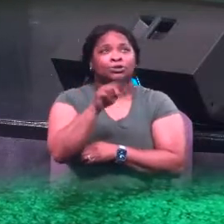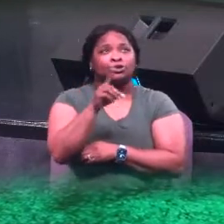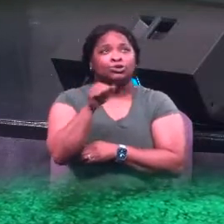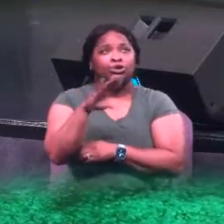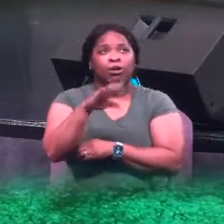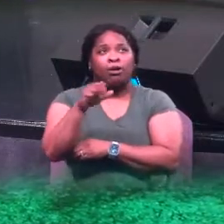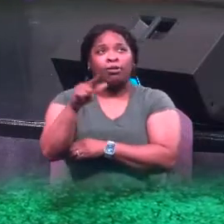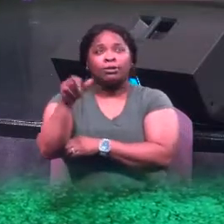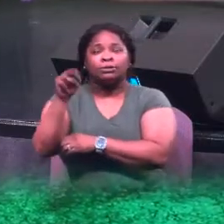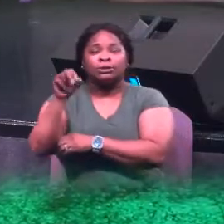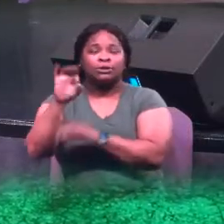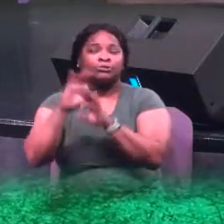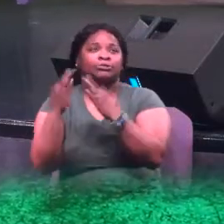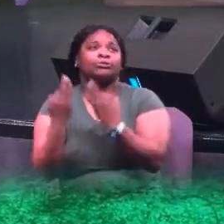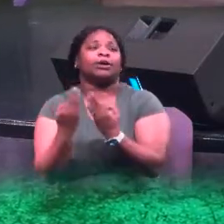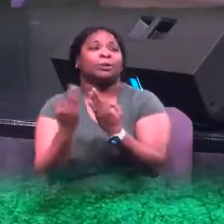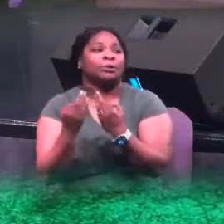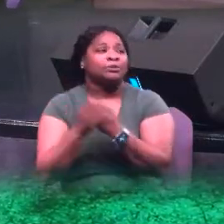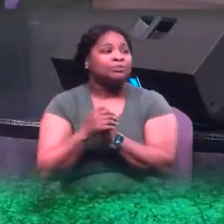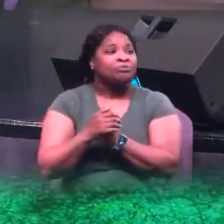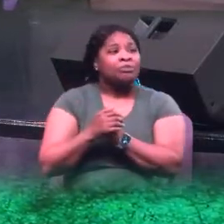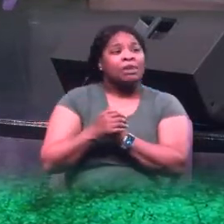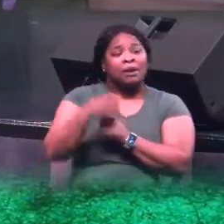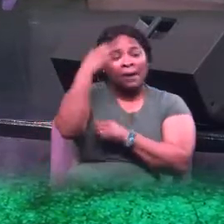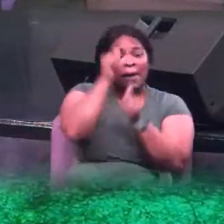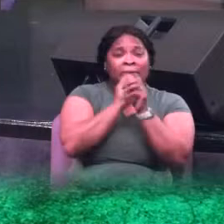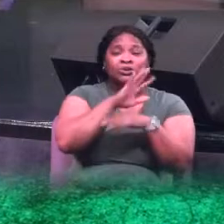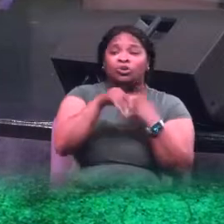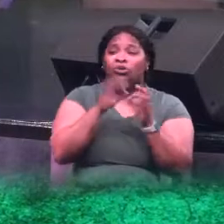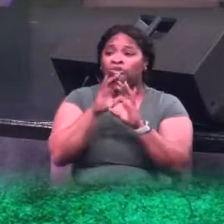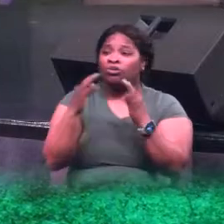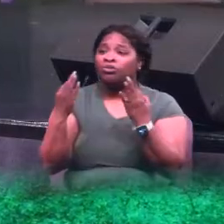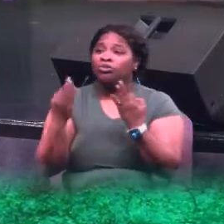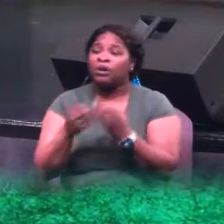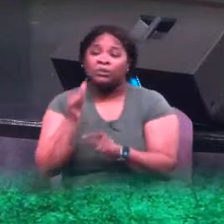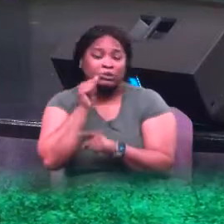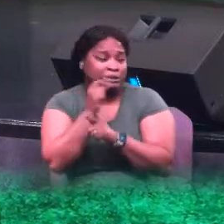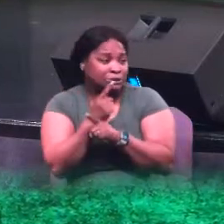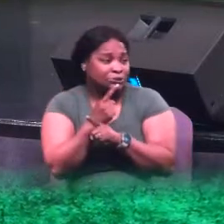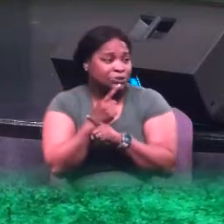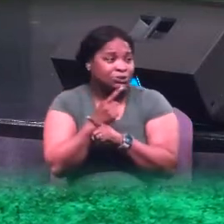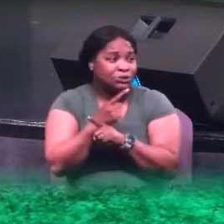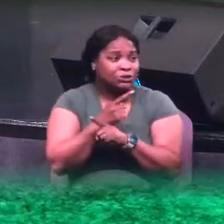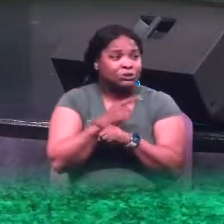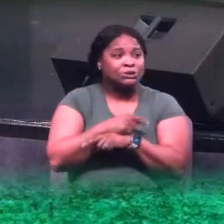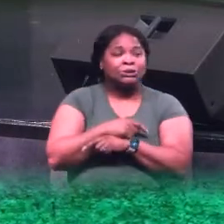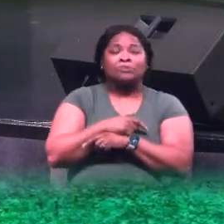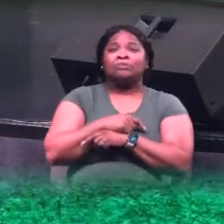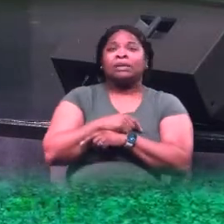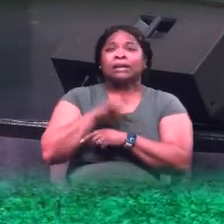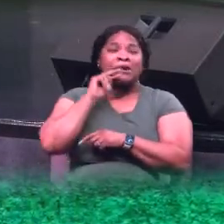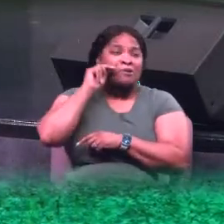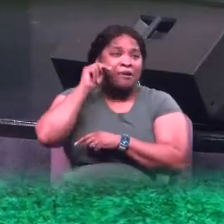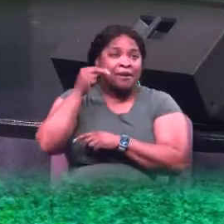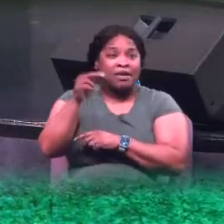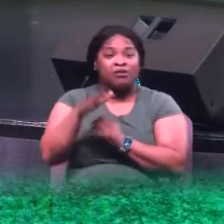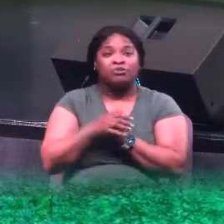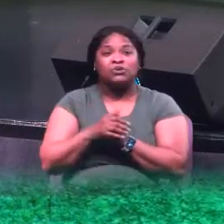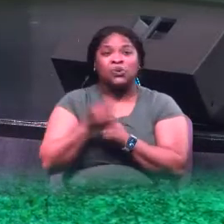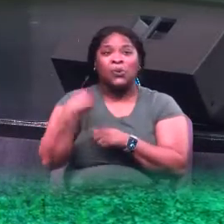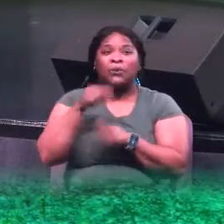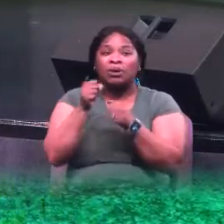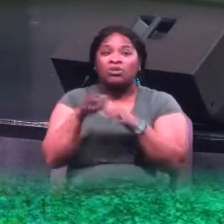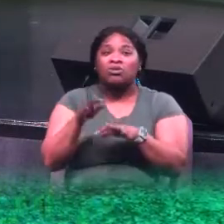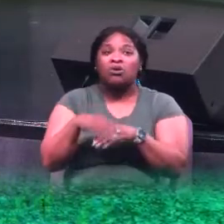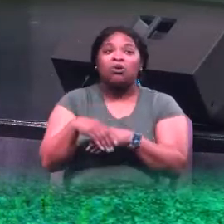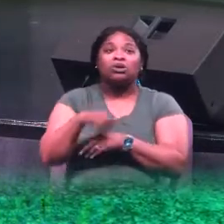here. God bless you, Nolly brothers, and God bless you to all her family, her sisters, and her grandnephews. Y'all, we lost